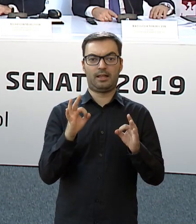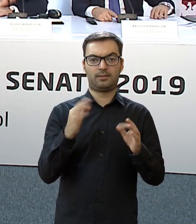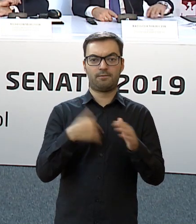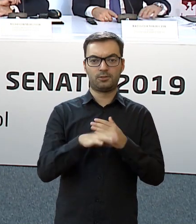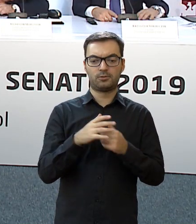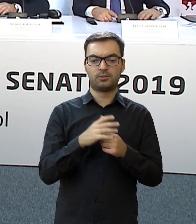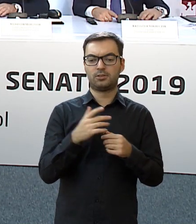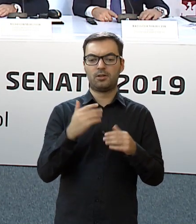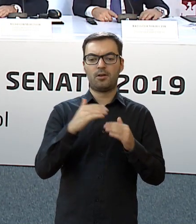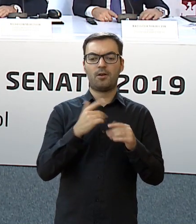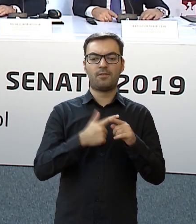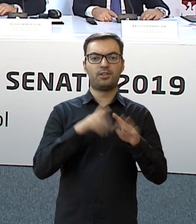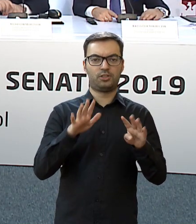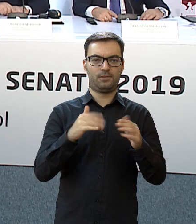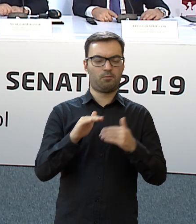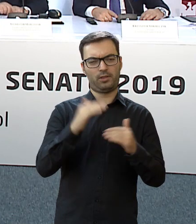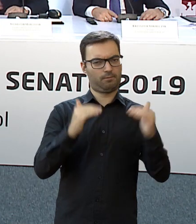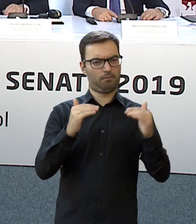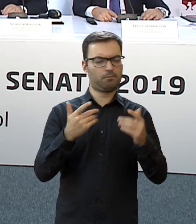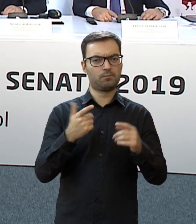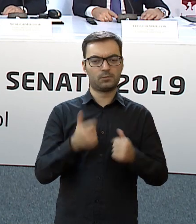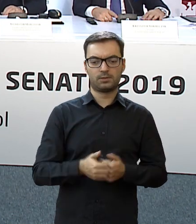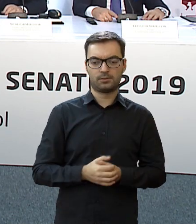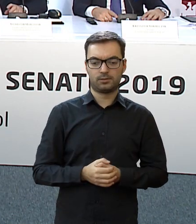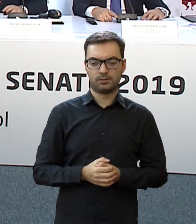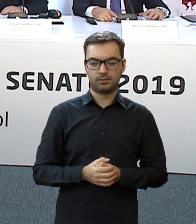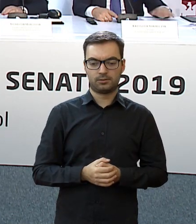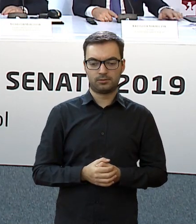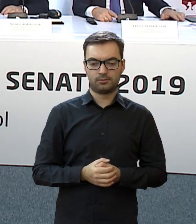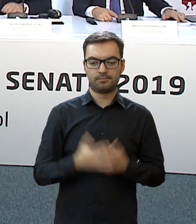the number of voters given before and given now.